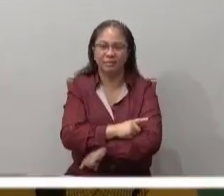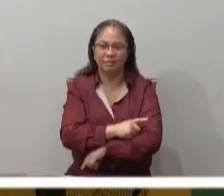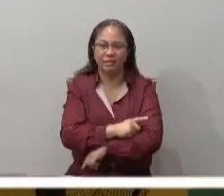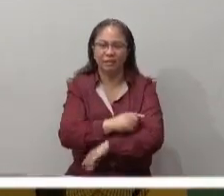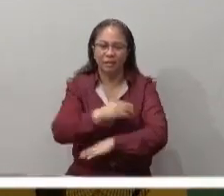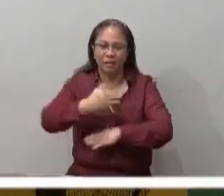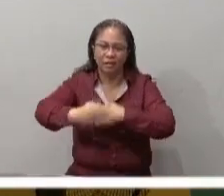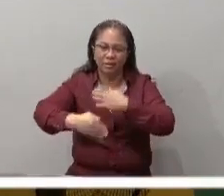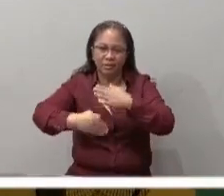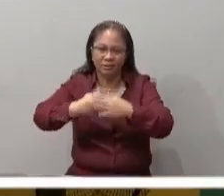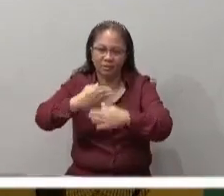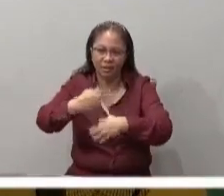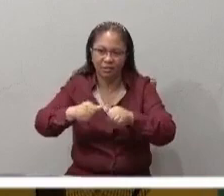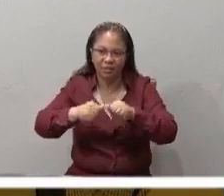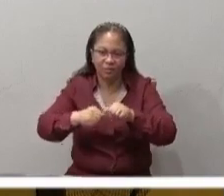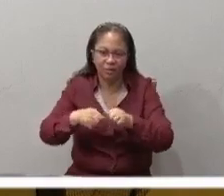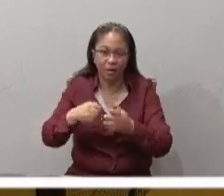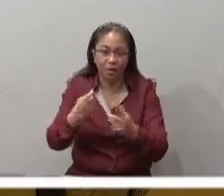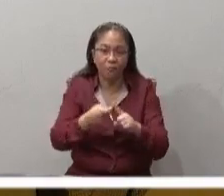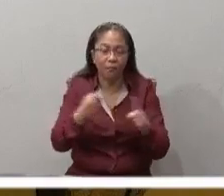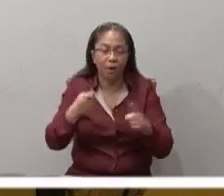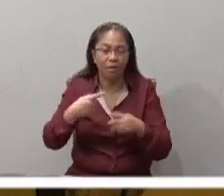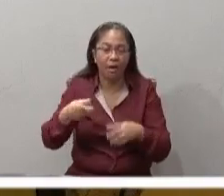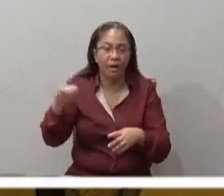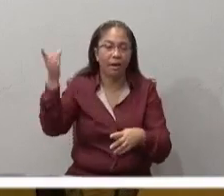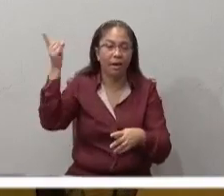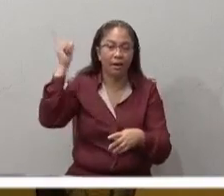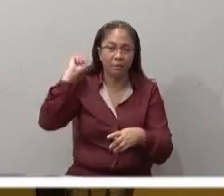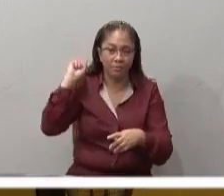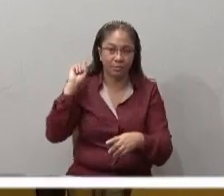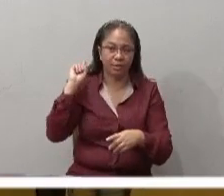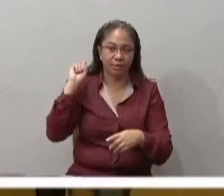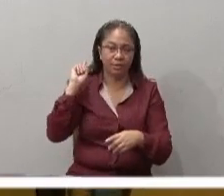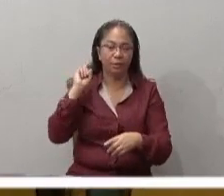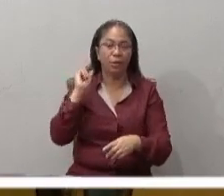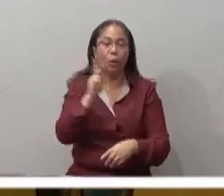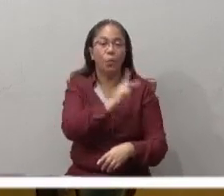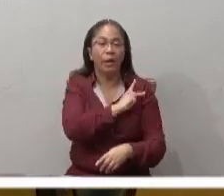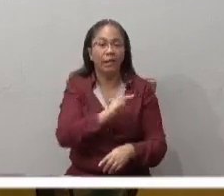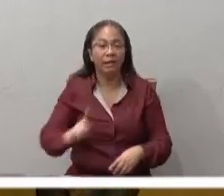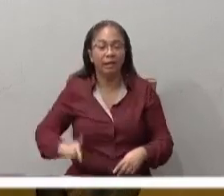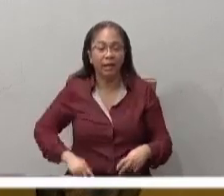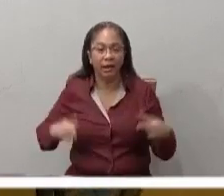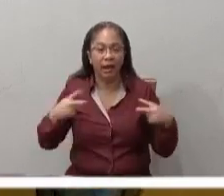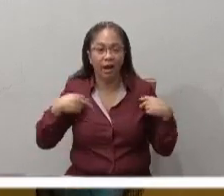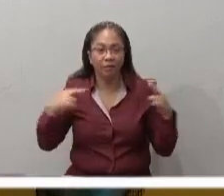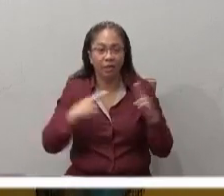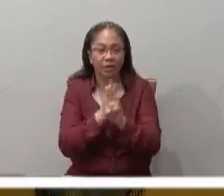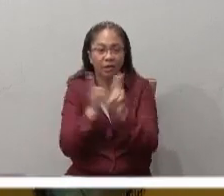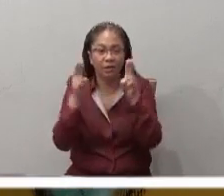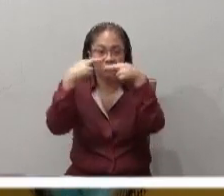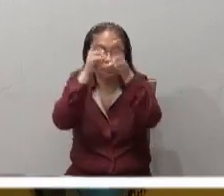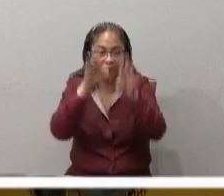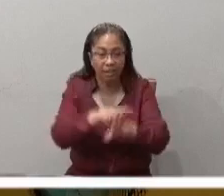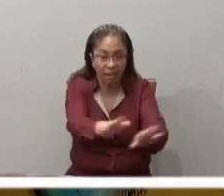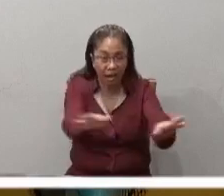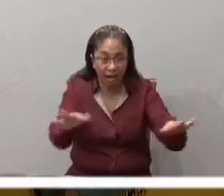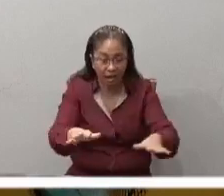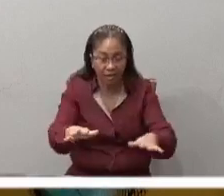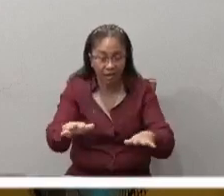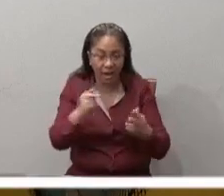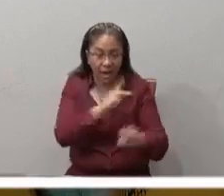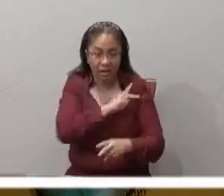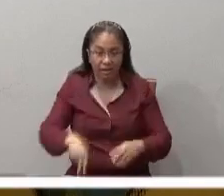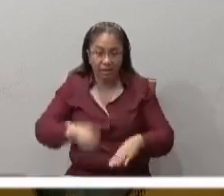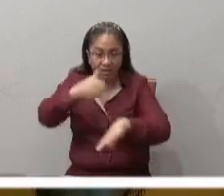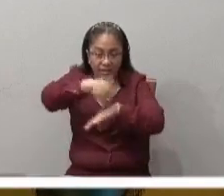from our parable last time with the king and his vineyard, where he sent servant after